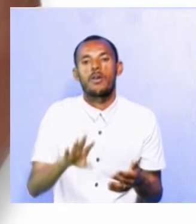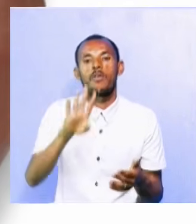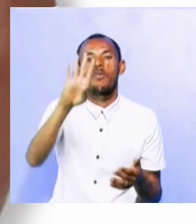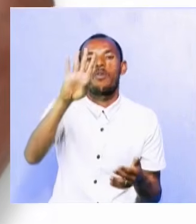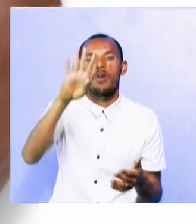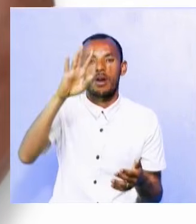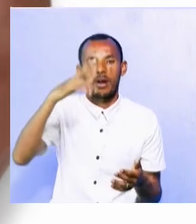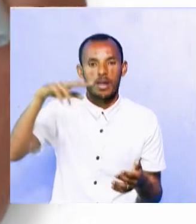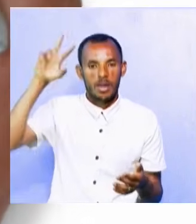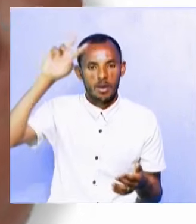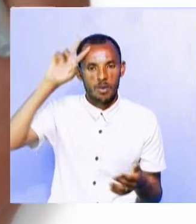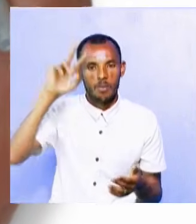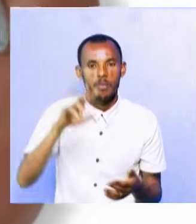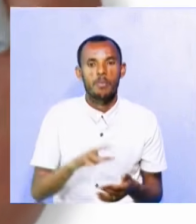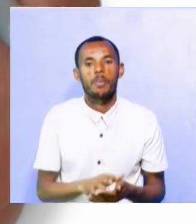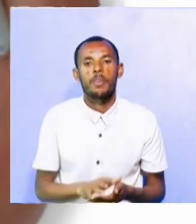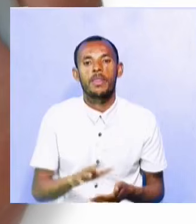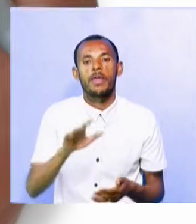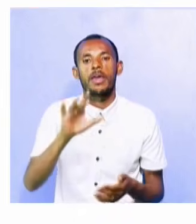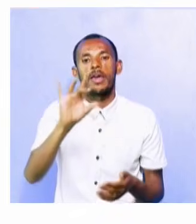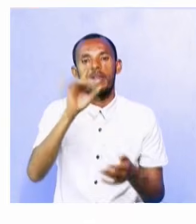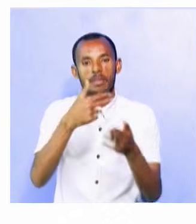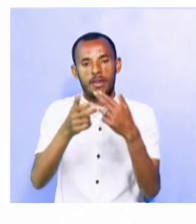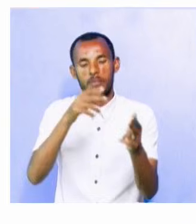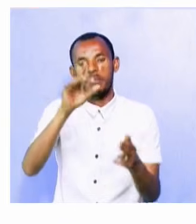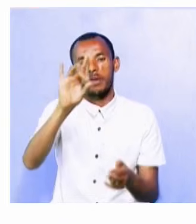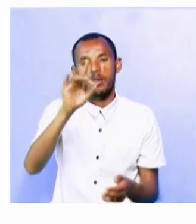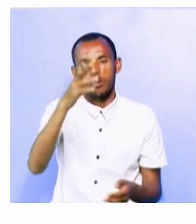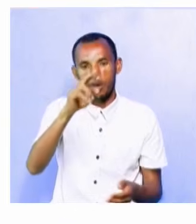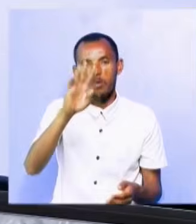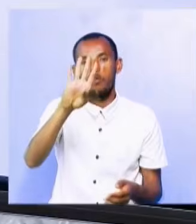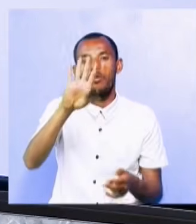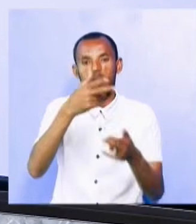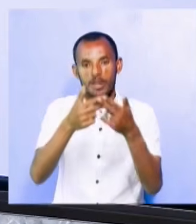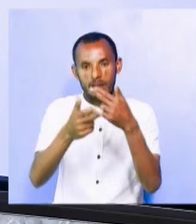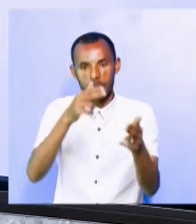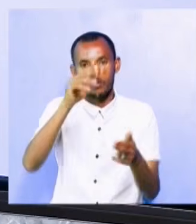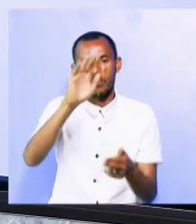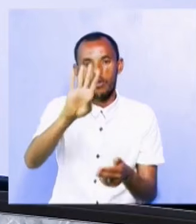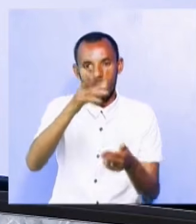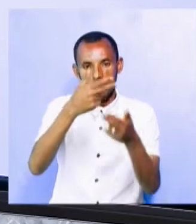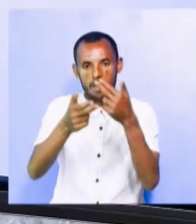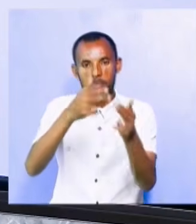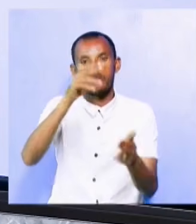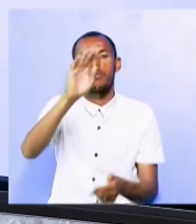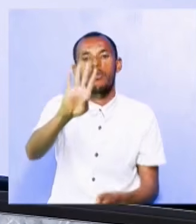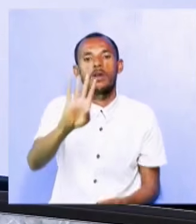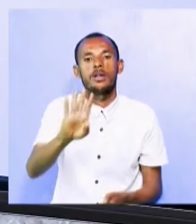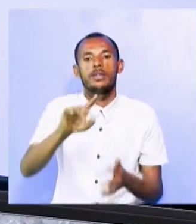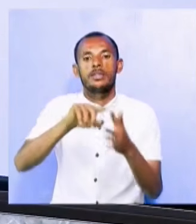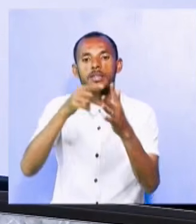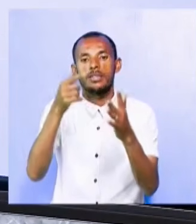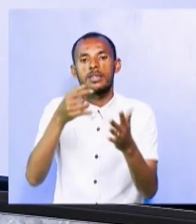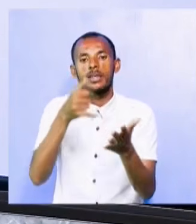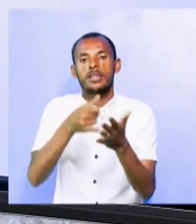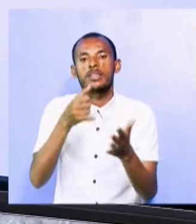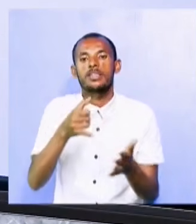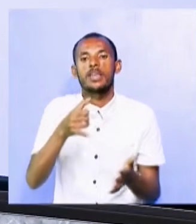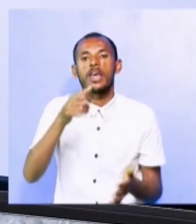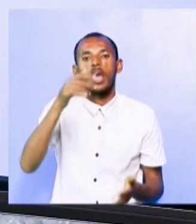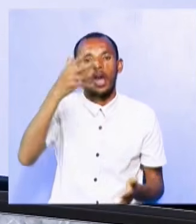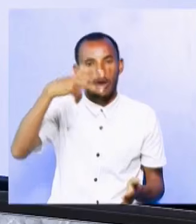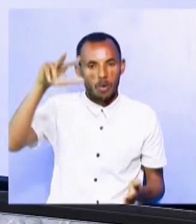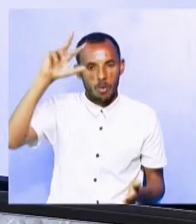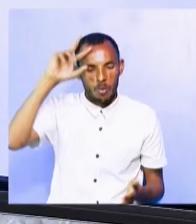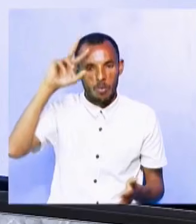cube. Okay, 8 times 8 or 4 times 4 times 4. Since this is a cube root, you